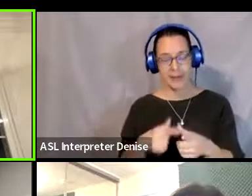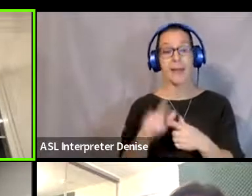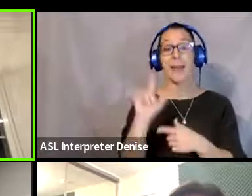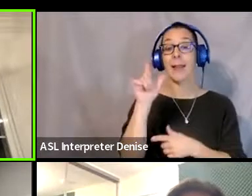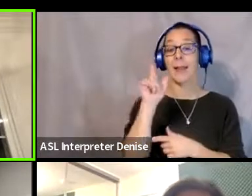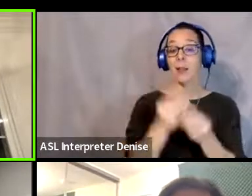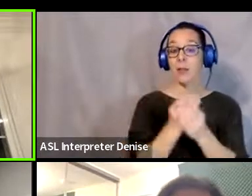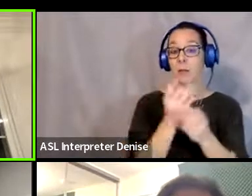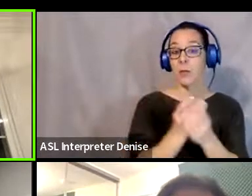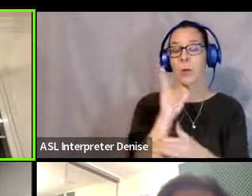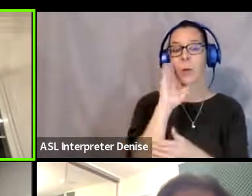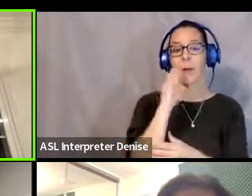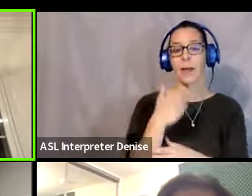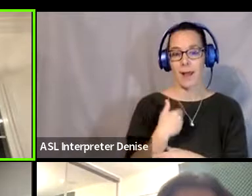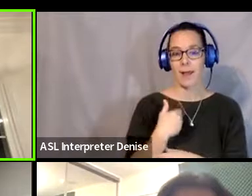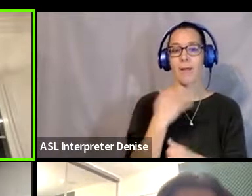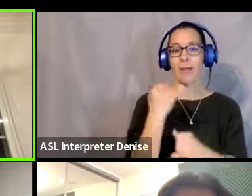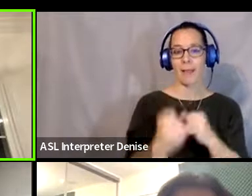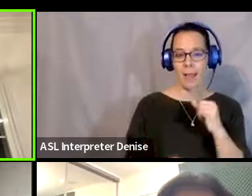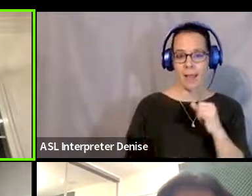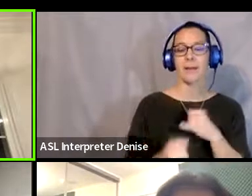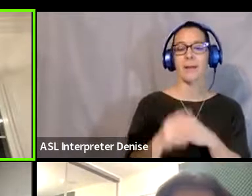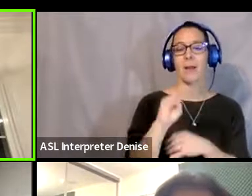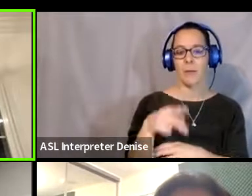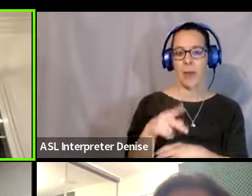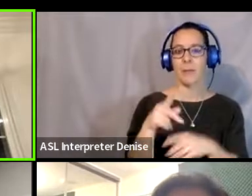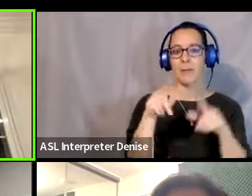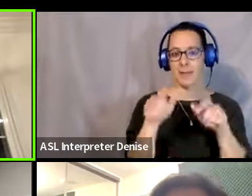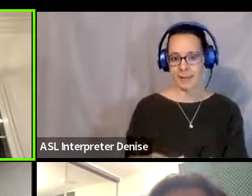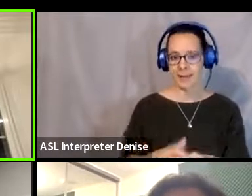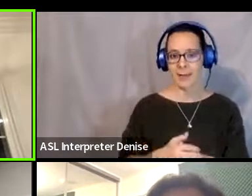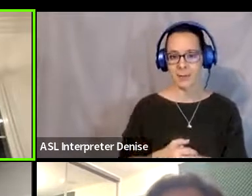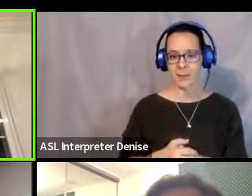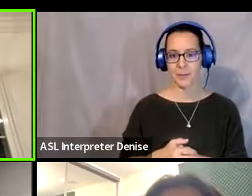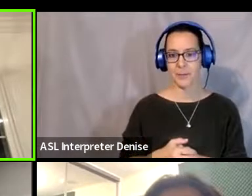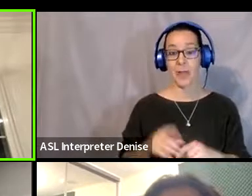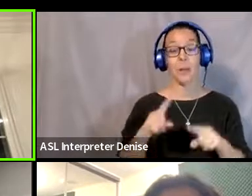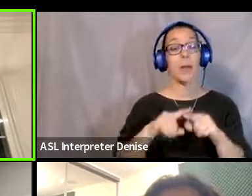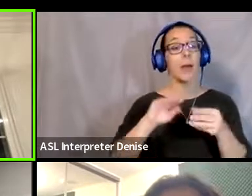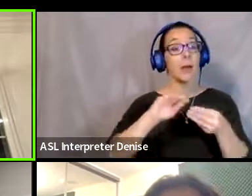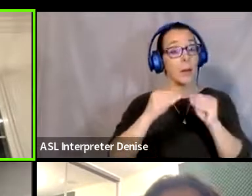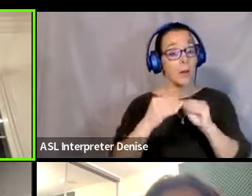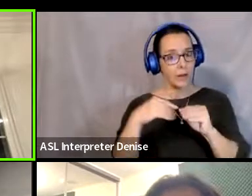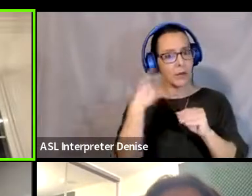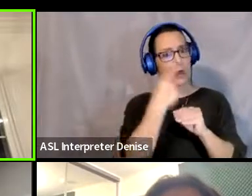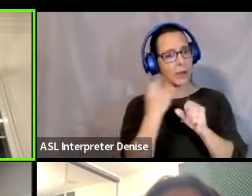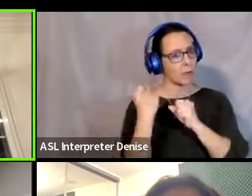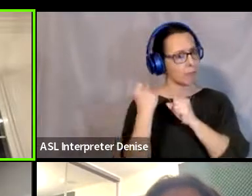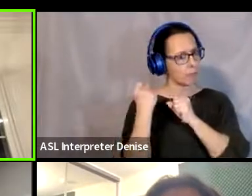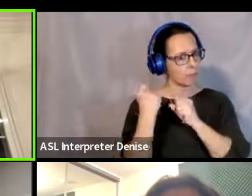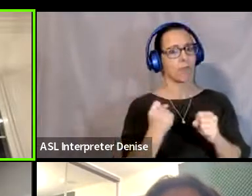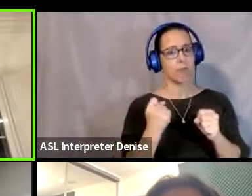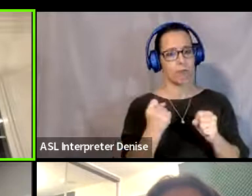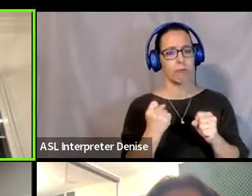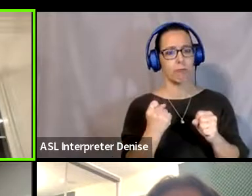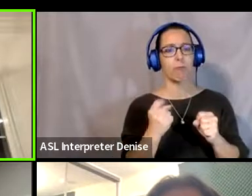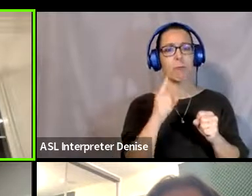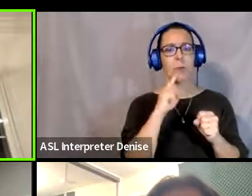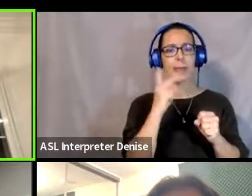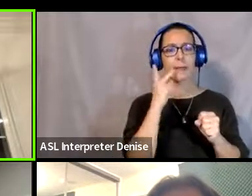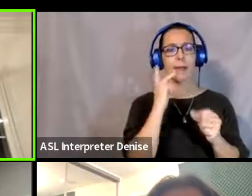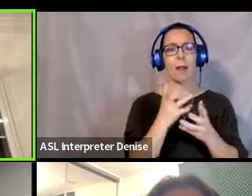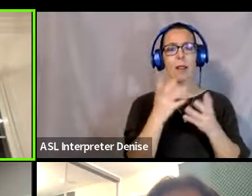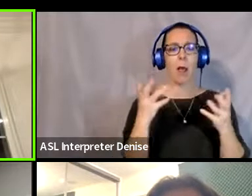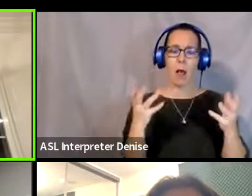spring, we do our last session of map testing. But our numbers are looking very, very strong and showing growth for our